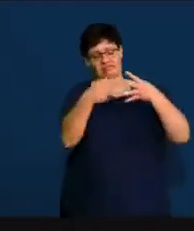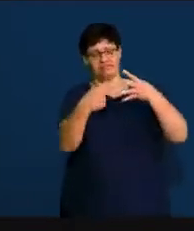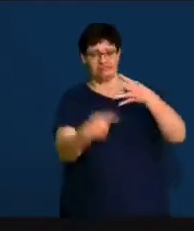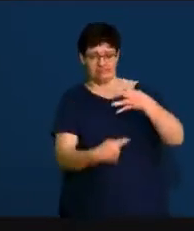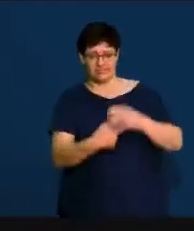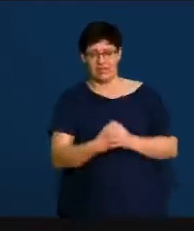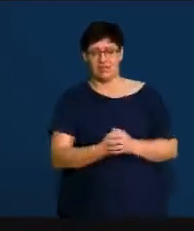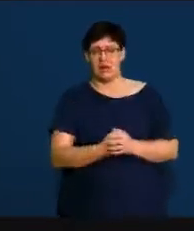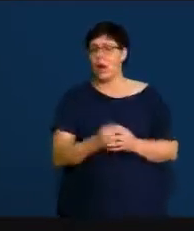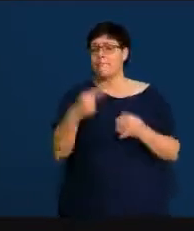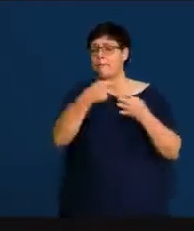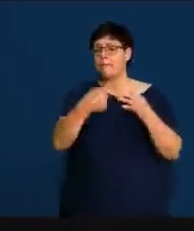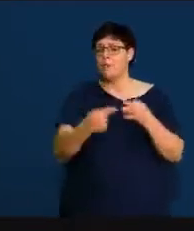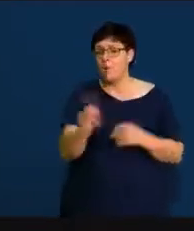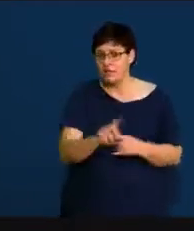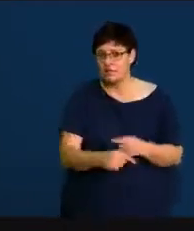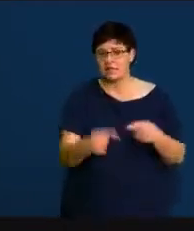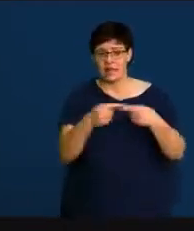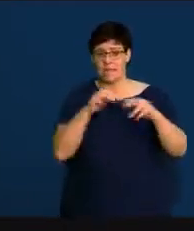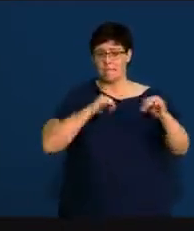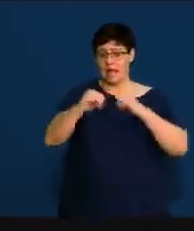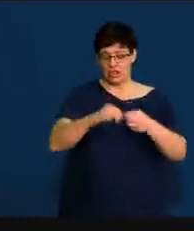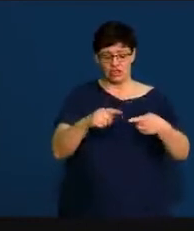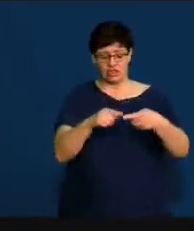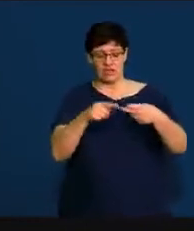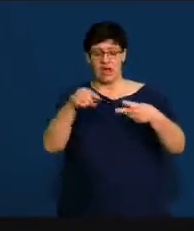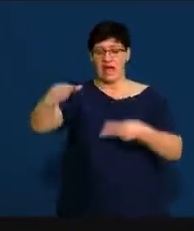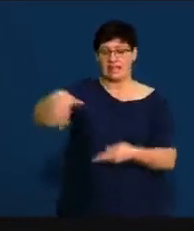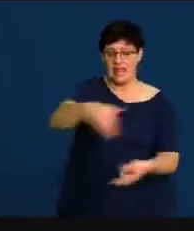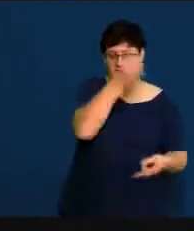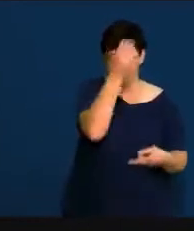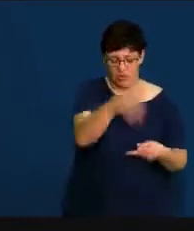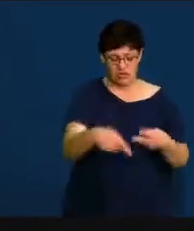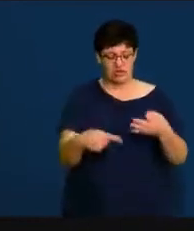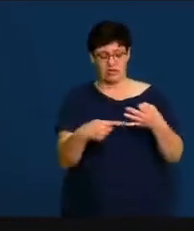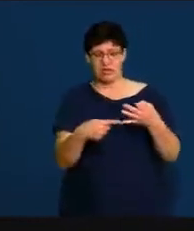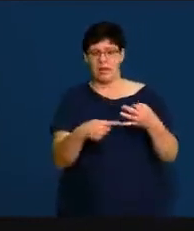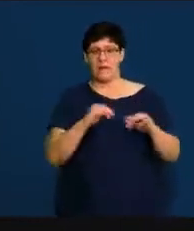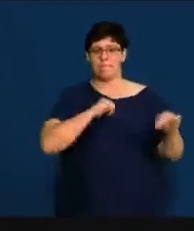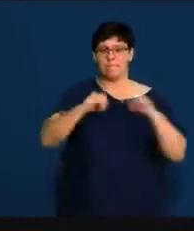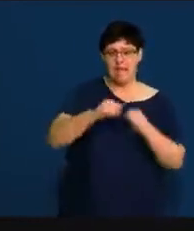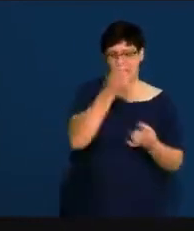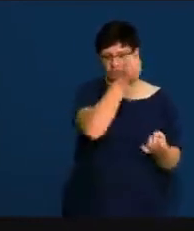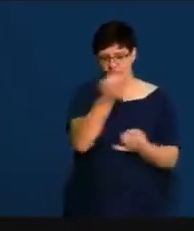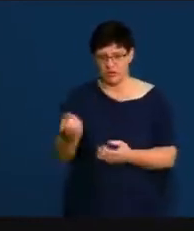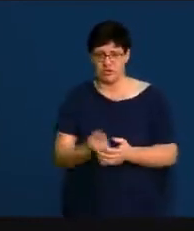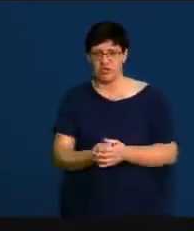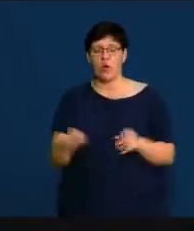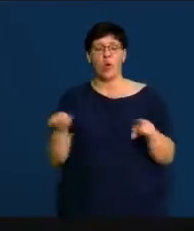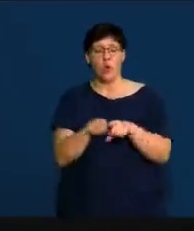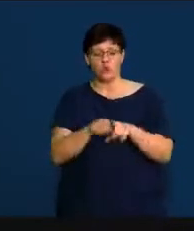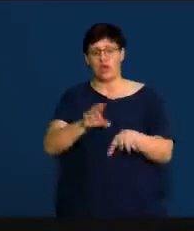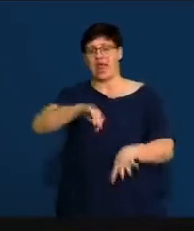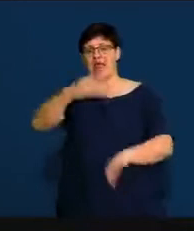parts. What are these parts? Managing, gathering information, managing information, and